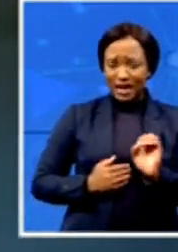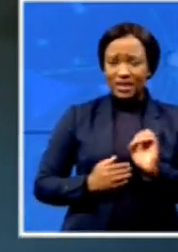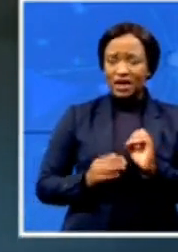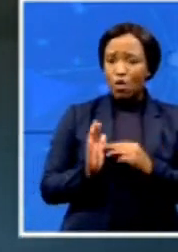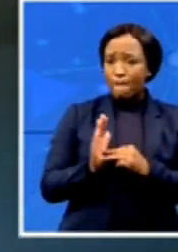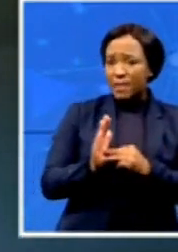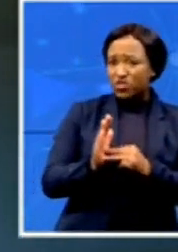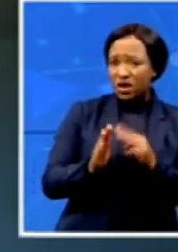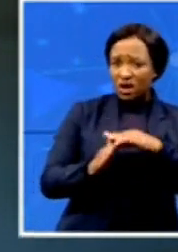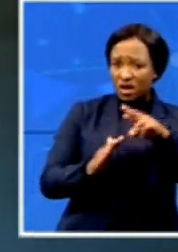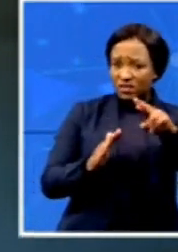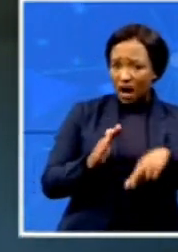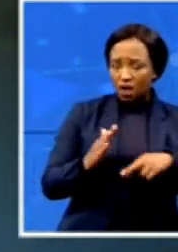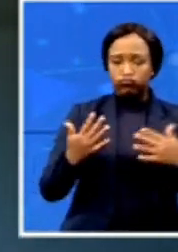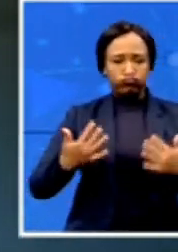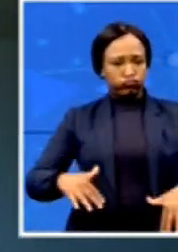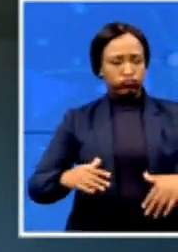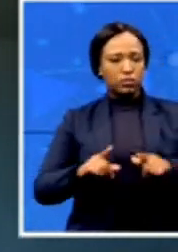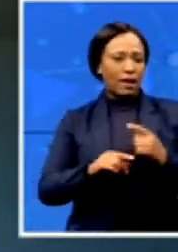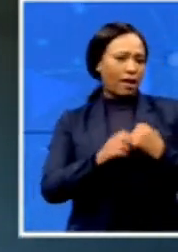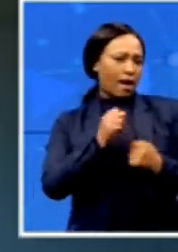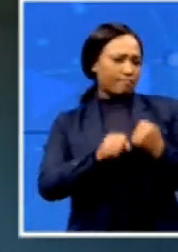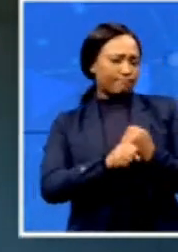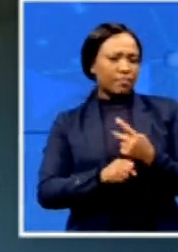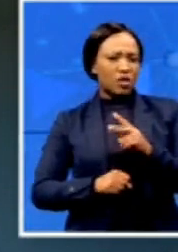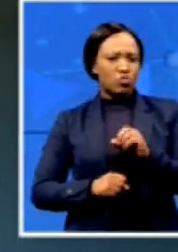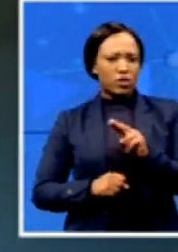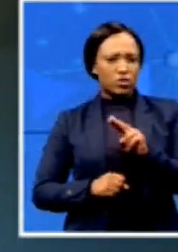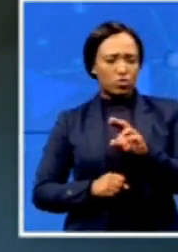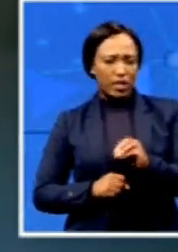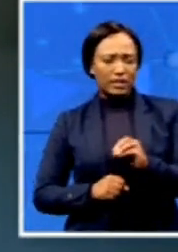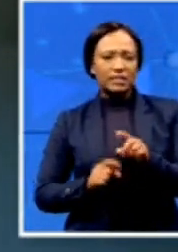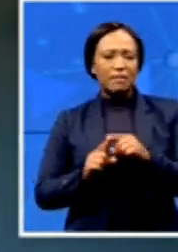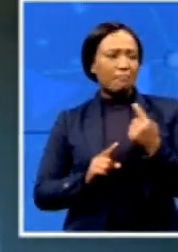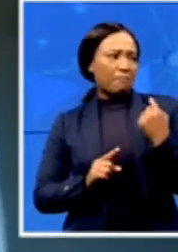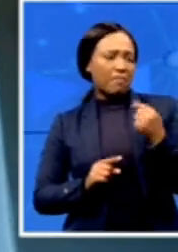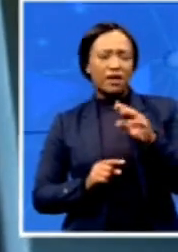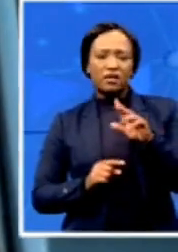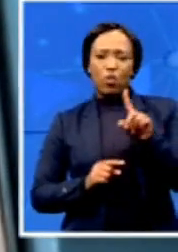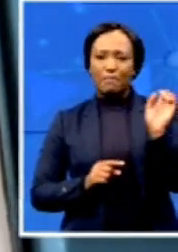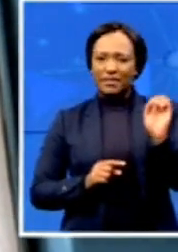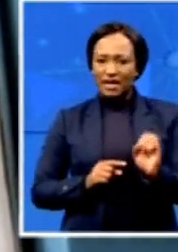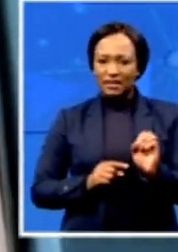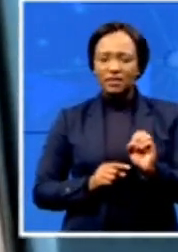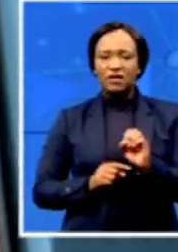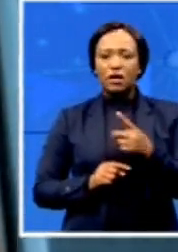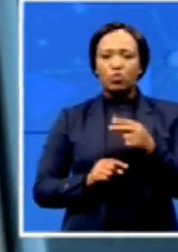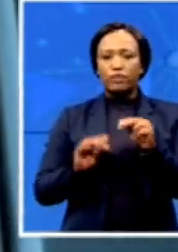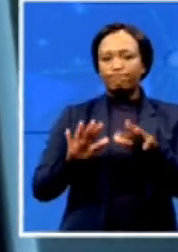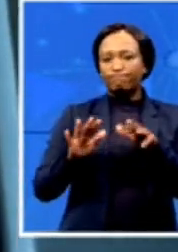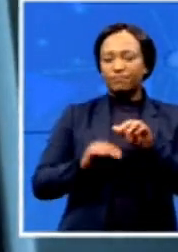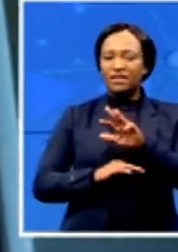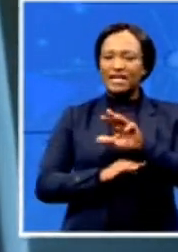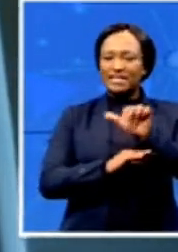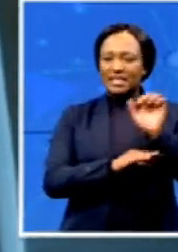was last year in 2020 getting 91% and 2019 getting 96% in terms of the metric